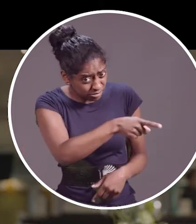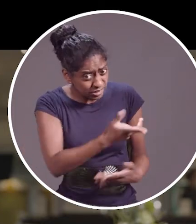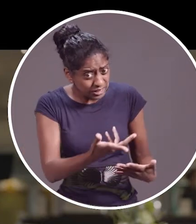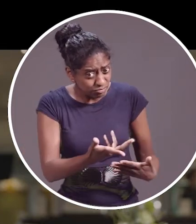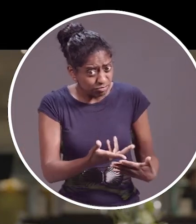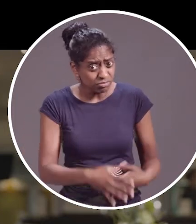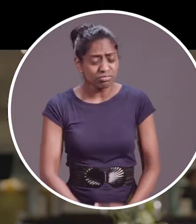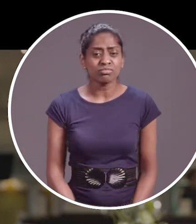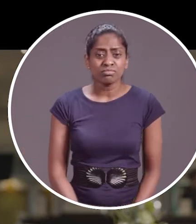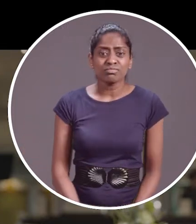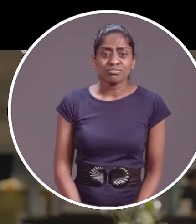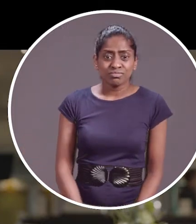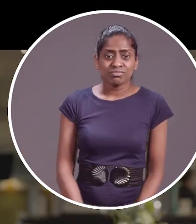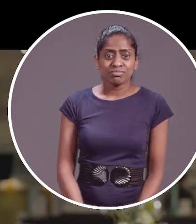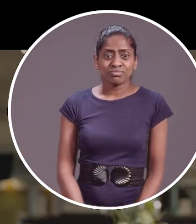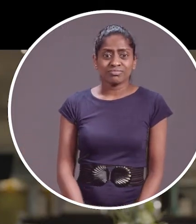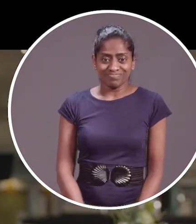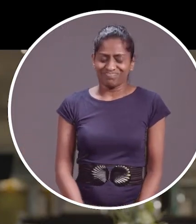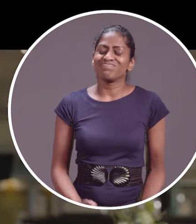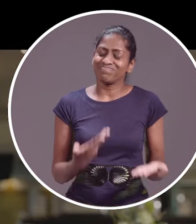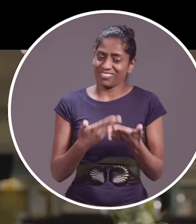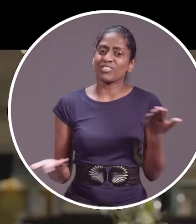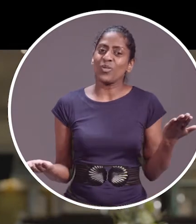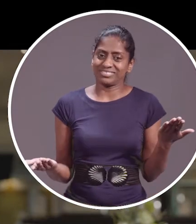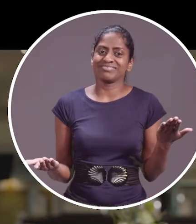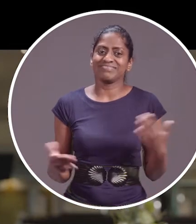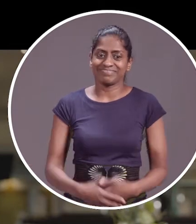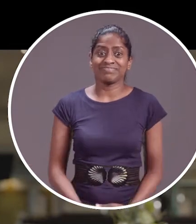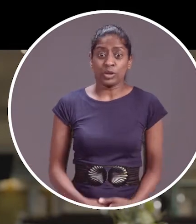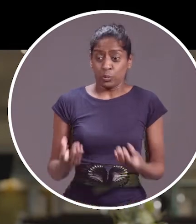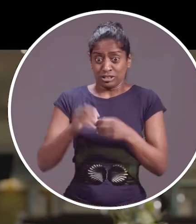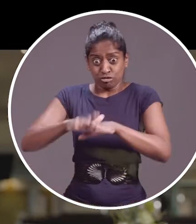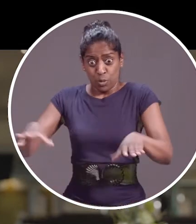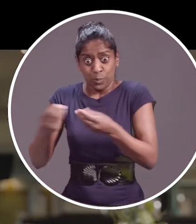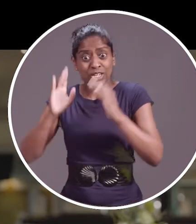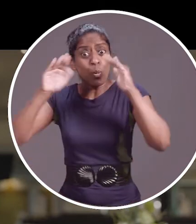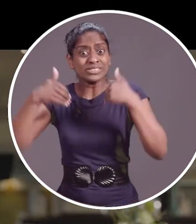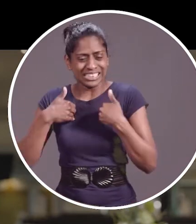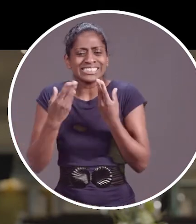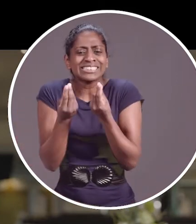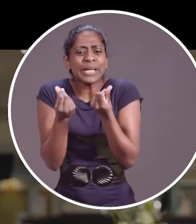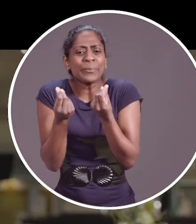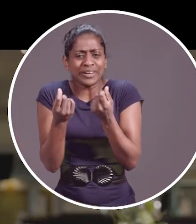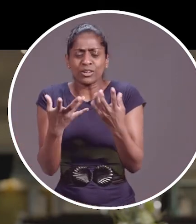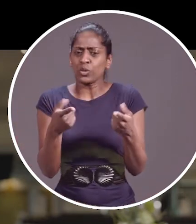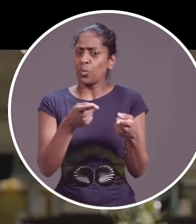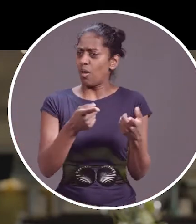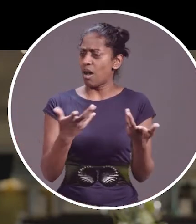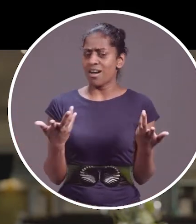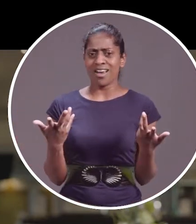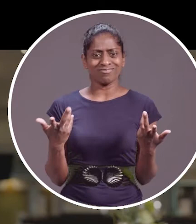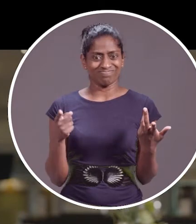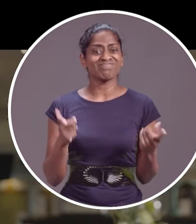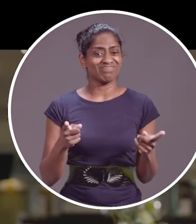left out because of a disability? Of course, being children with autism is something that you